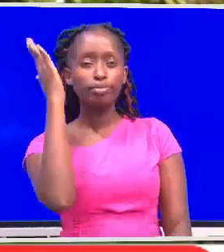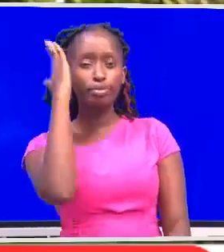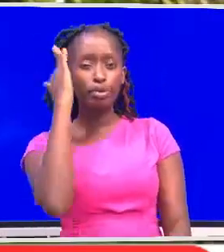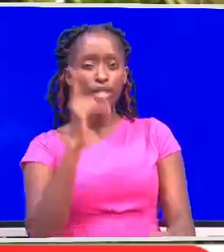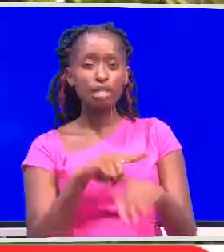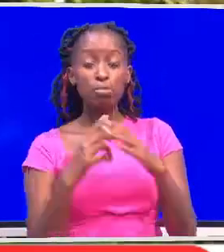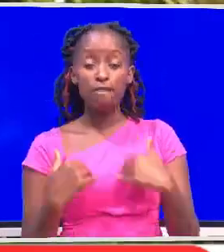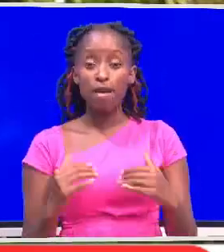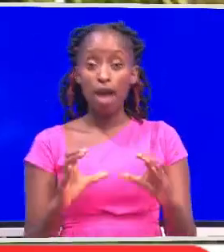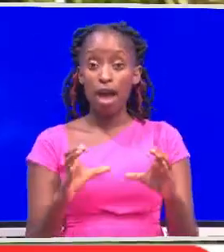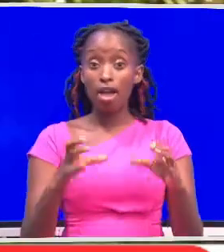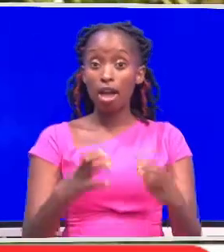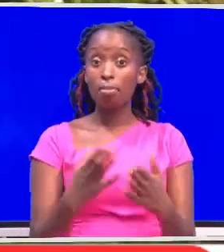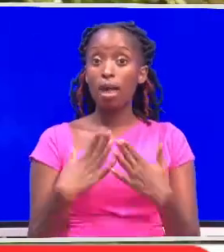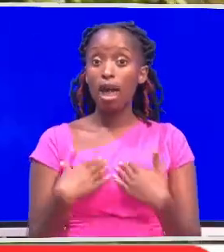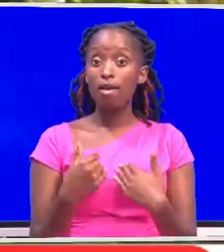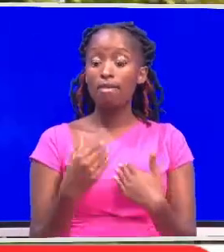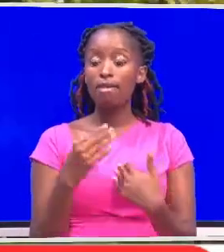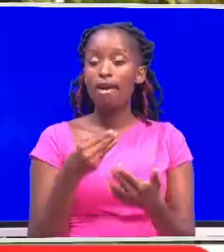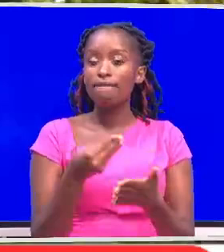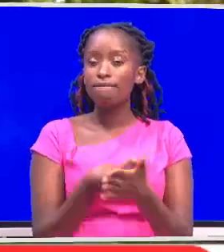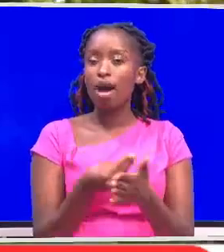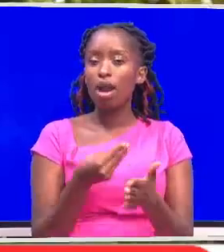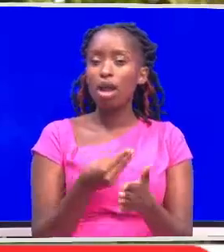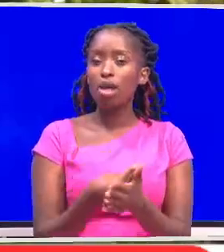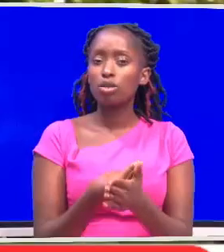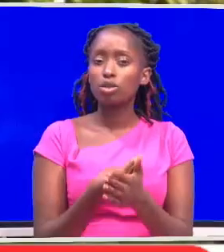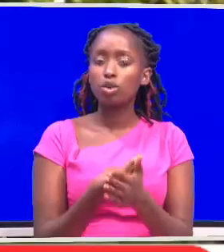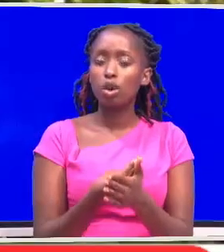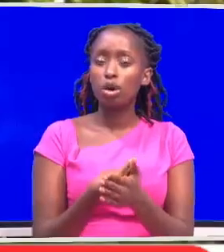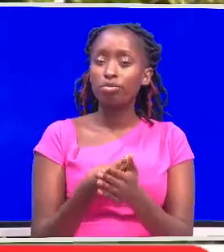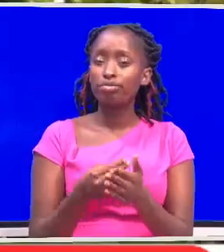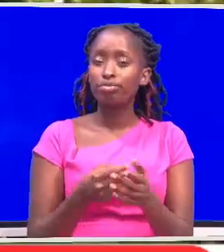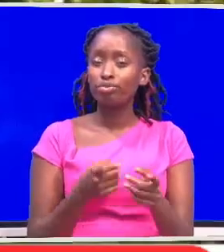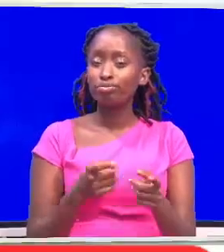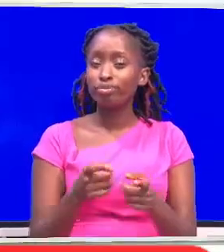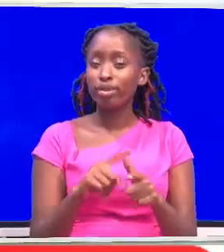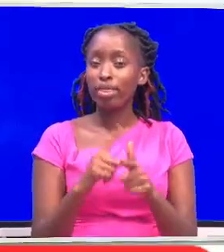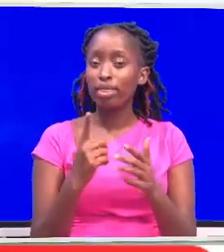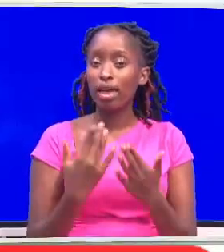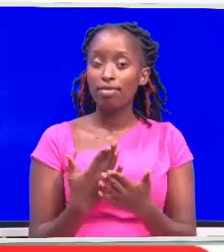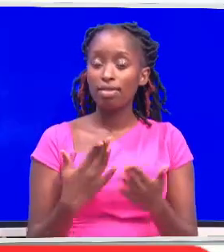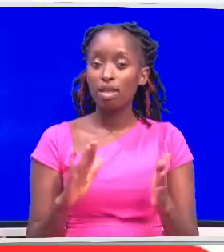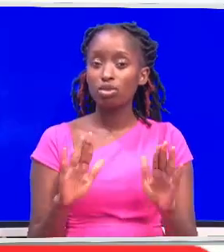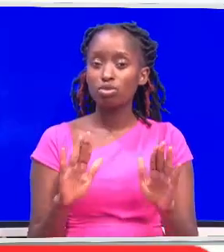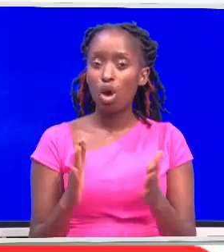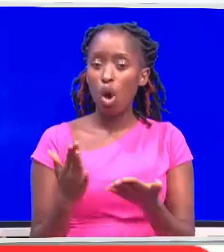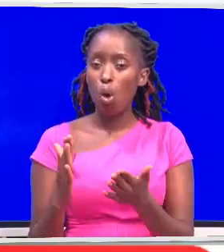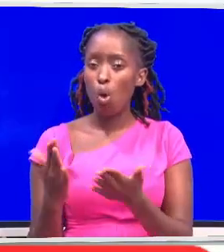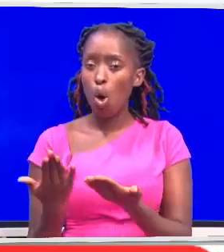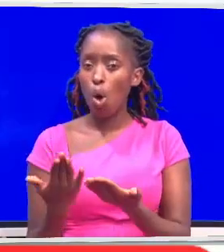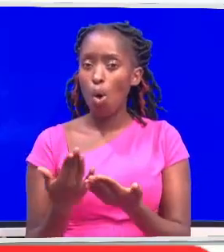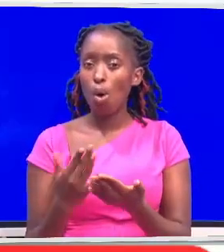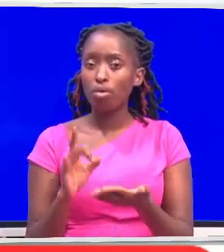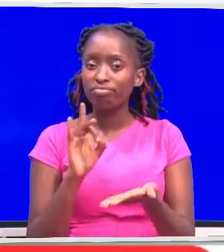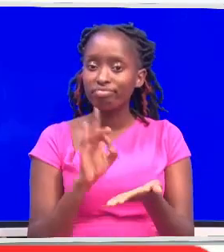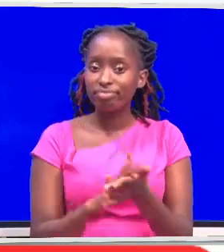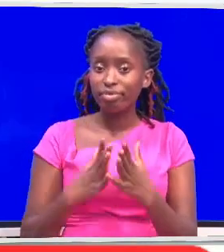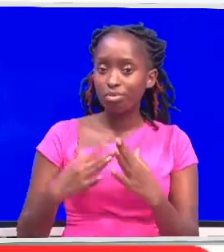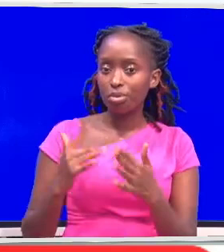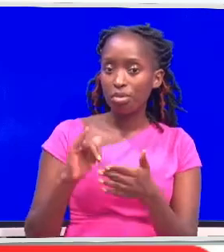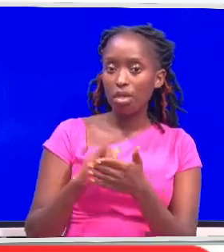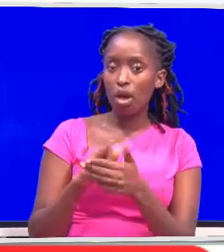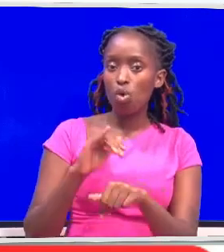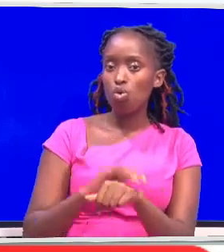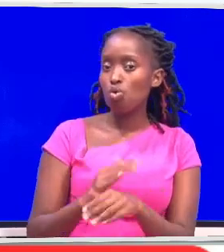companies are grappled by financial restrictions, are layoffs really the end game? Actually, layoffs are situations where an